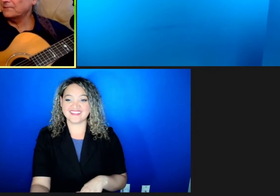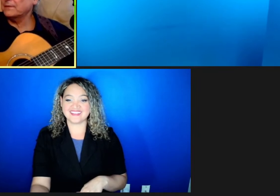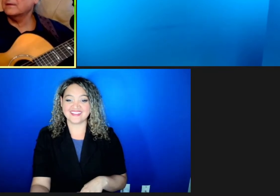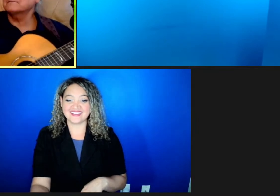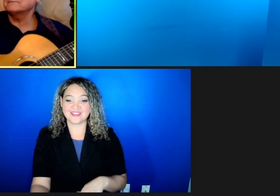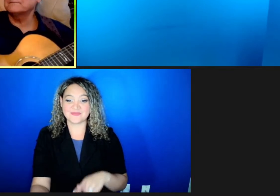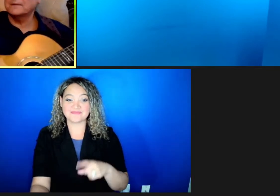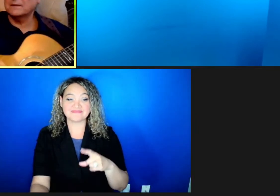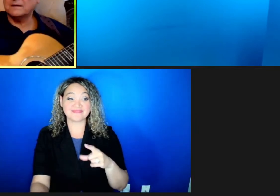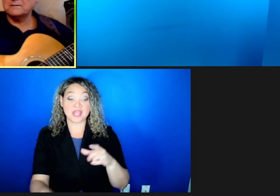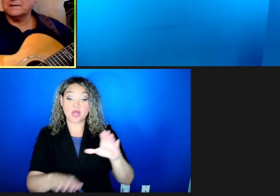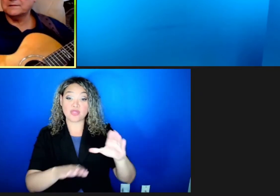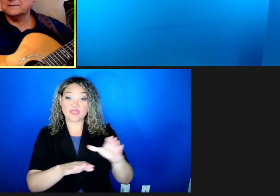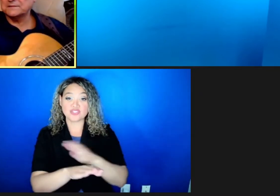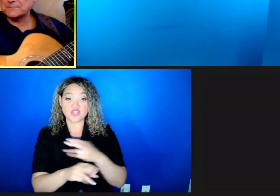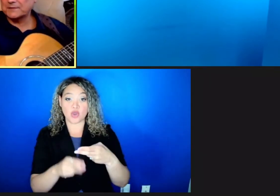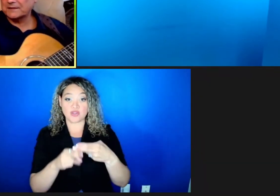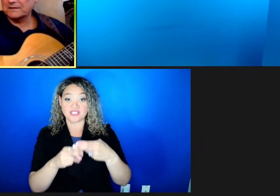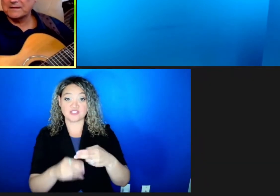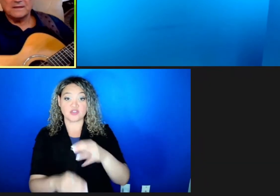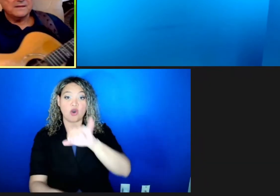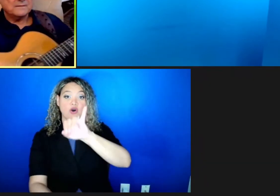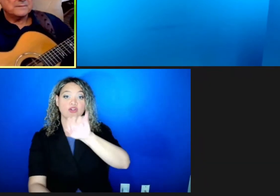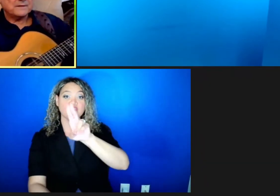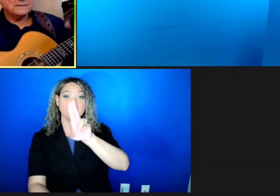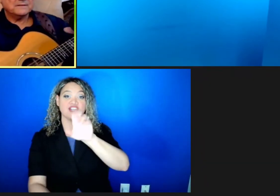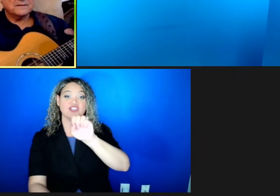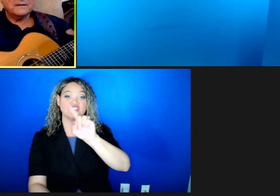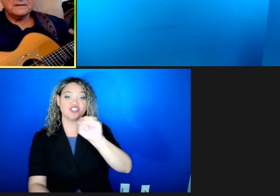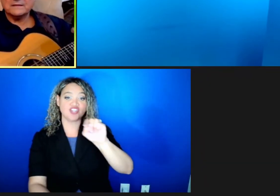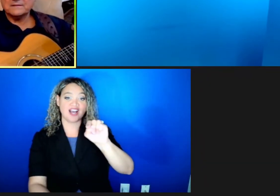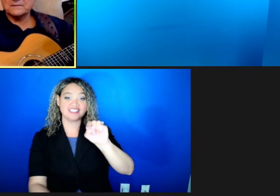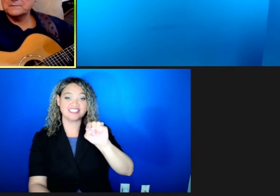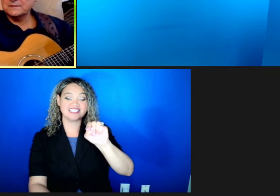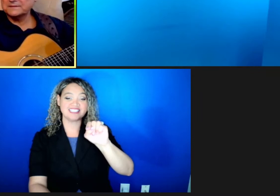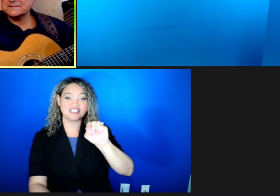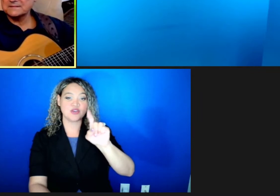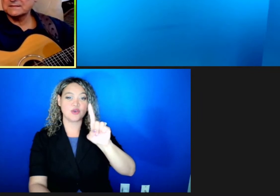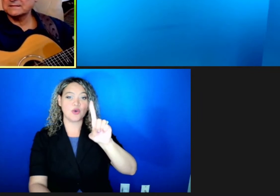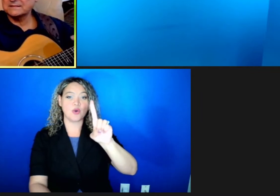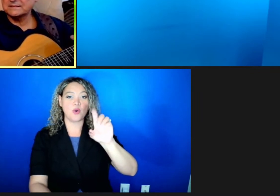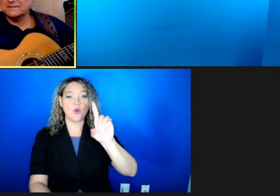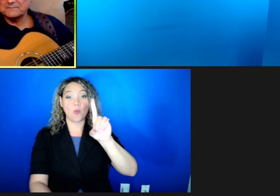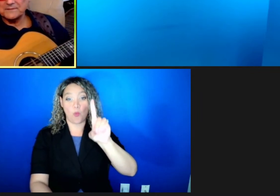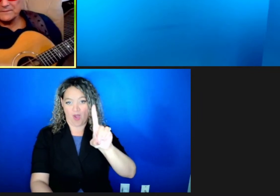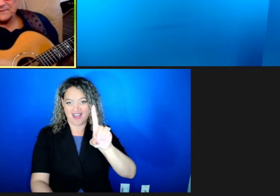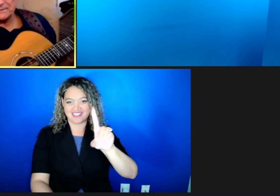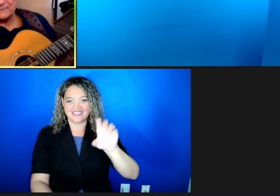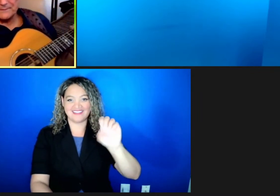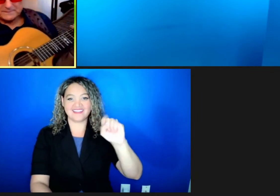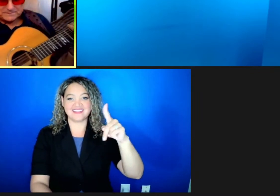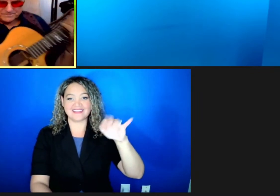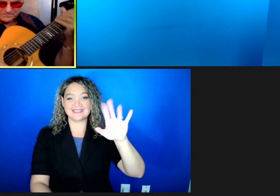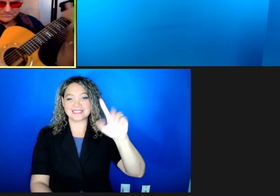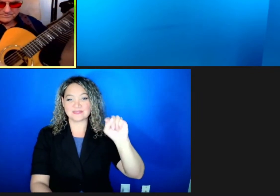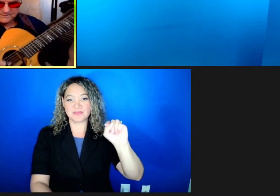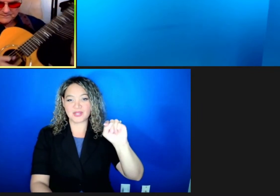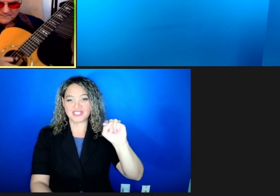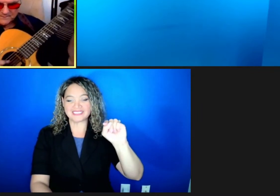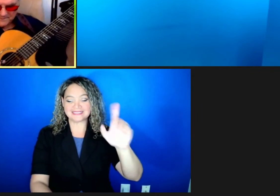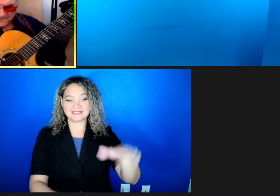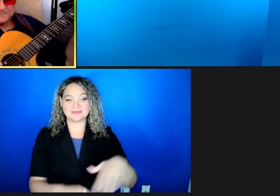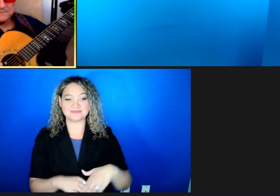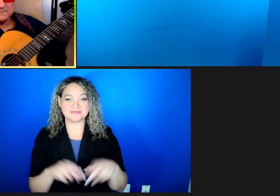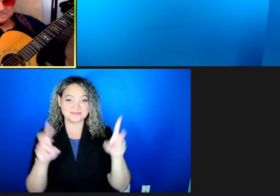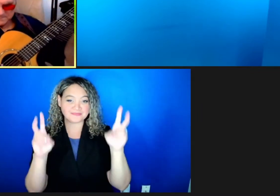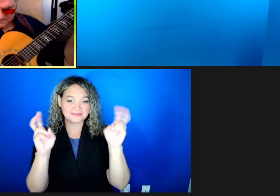so you put it where you want. All right, good. Just bring it parallel to that, down a bit, just like that. Here we go.